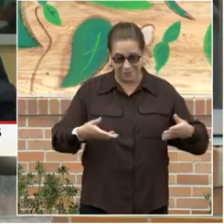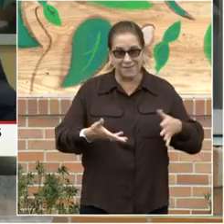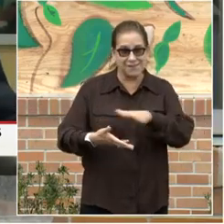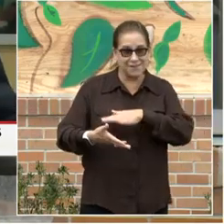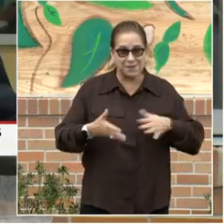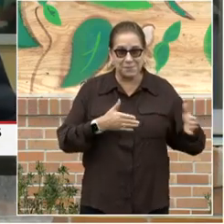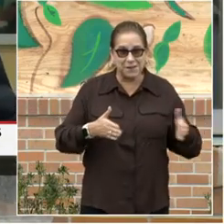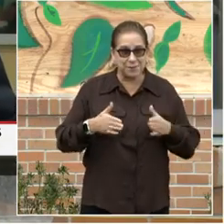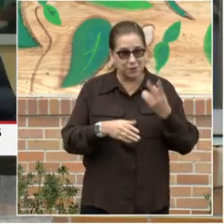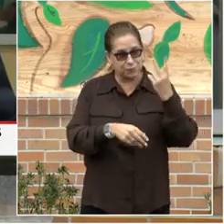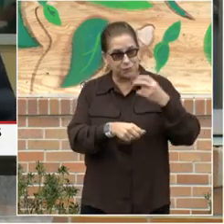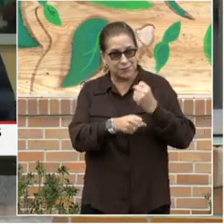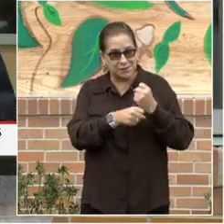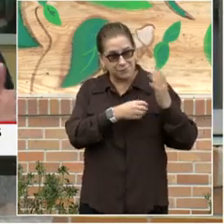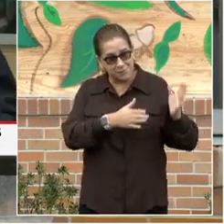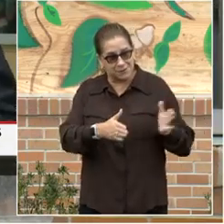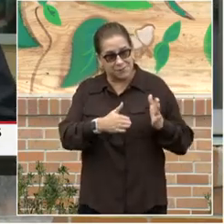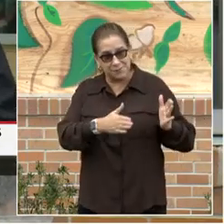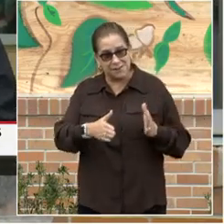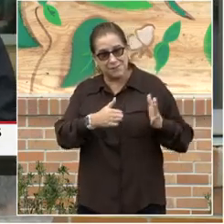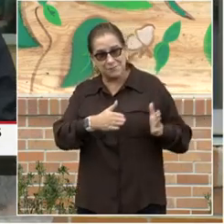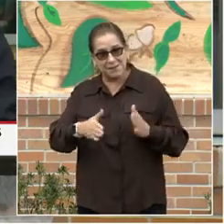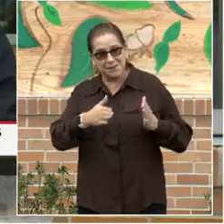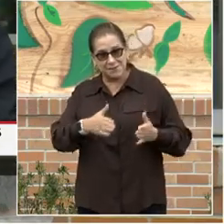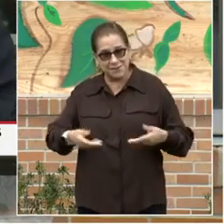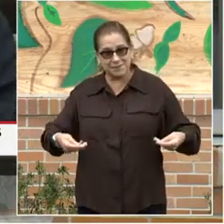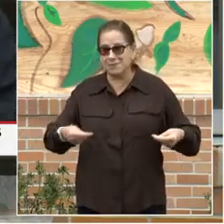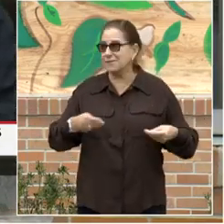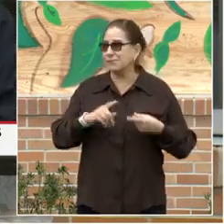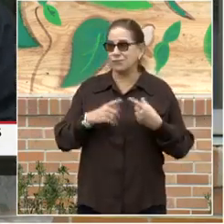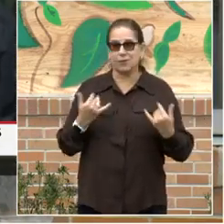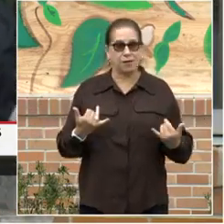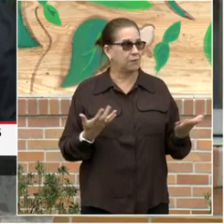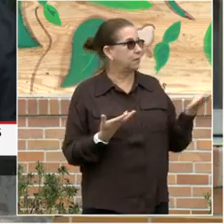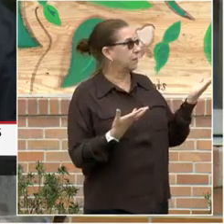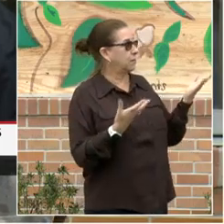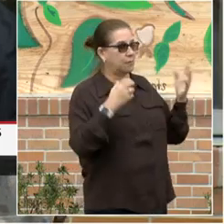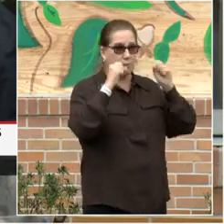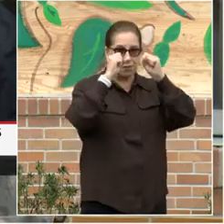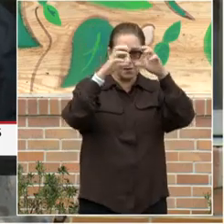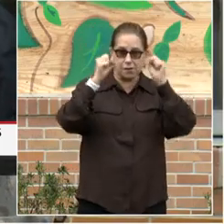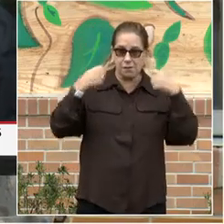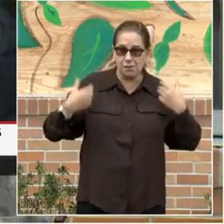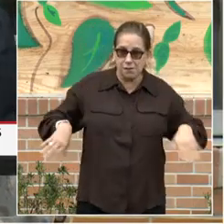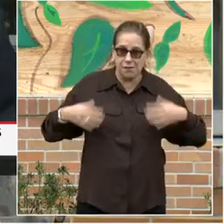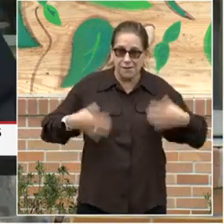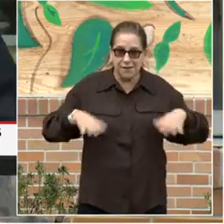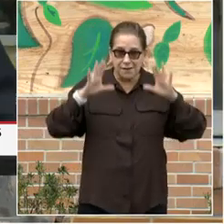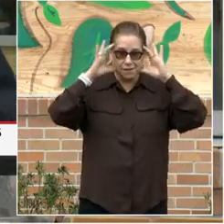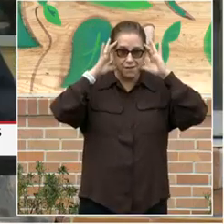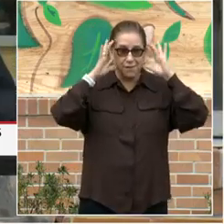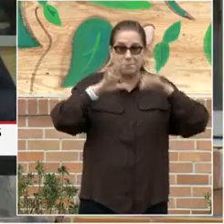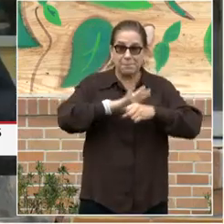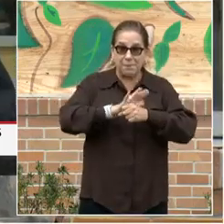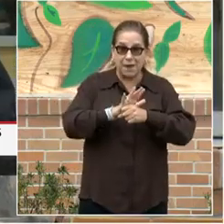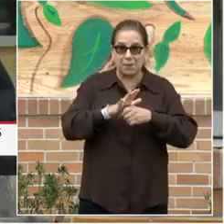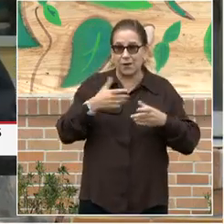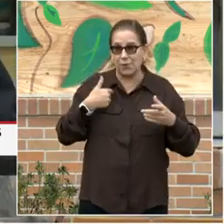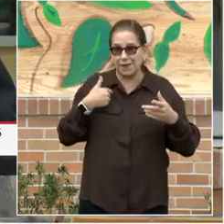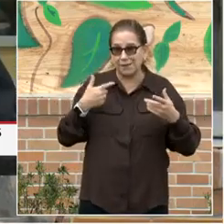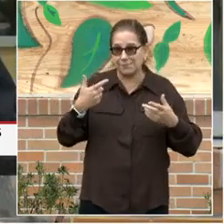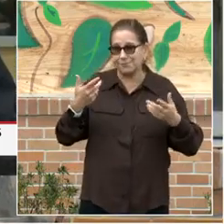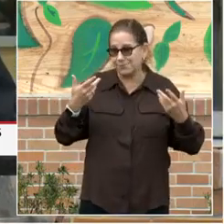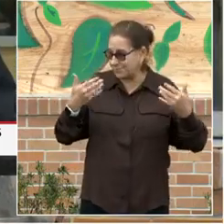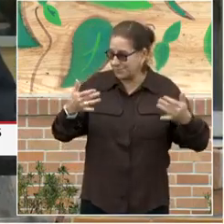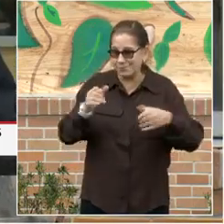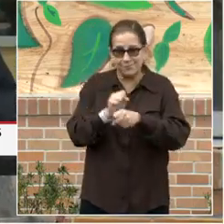from January 3rd, 2019 until today, right? We know what the pandemic did, right? Everybody's got to get vaccinated, so we crushed the